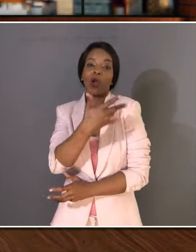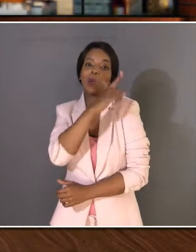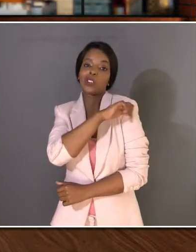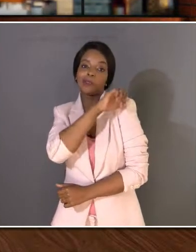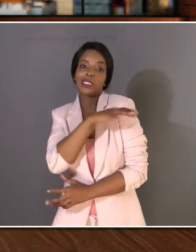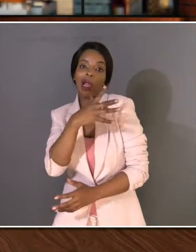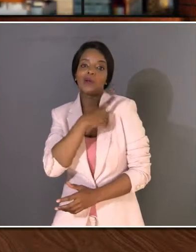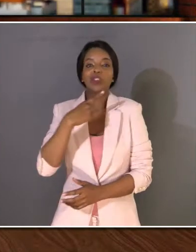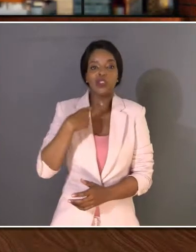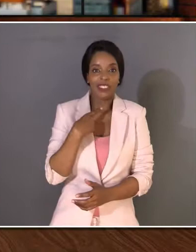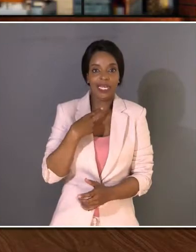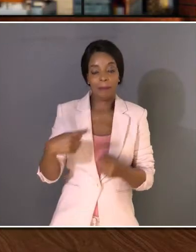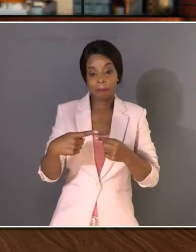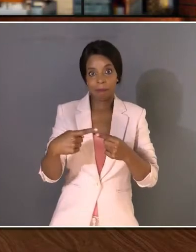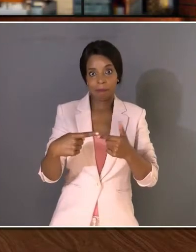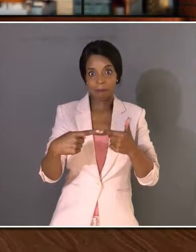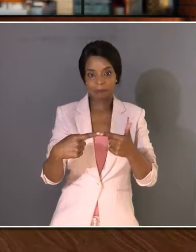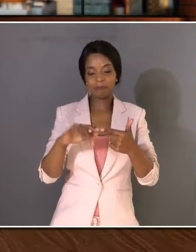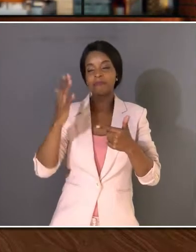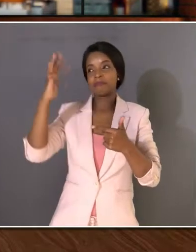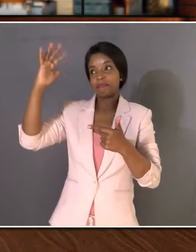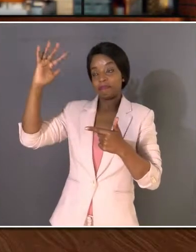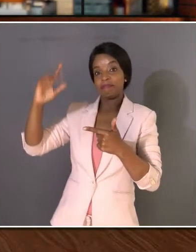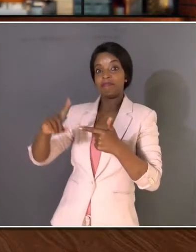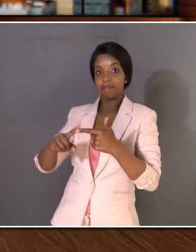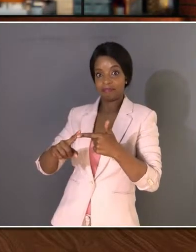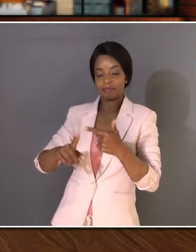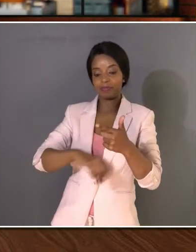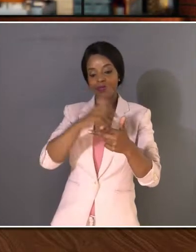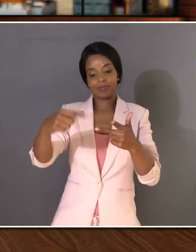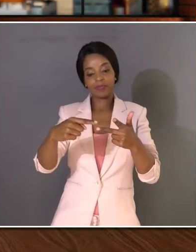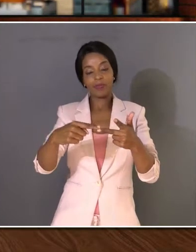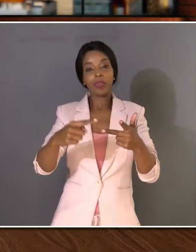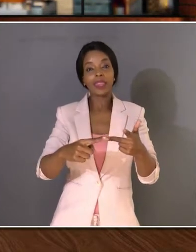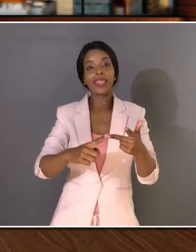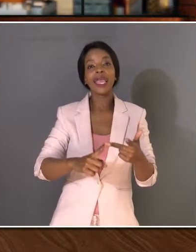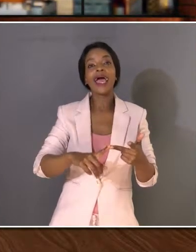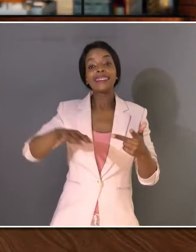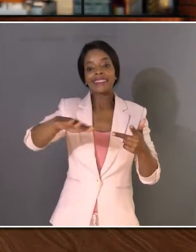And next, congratulations to Psyched Virtual